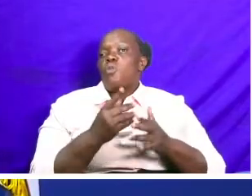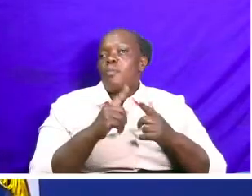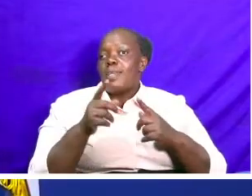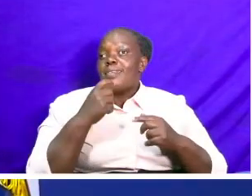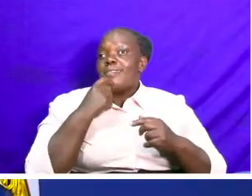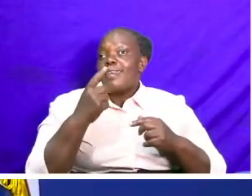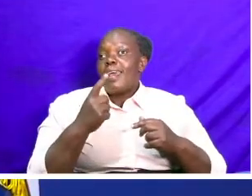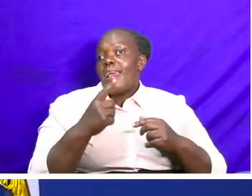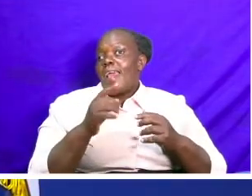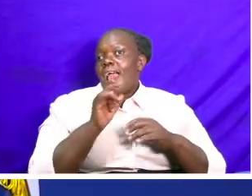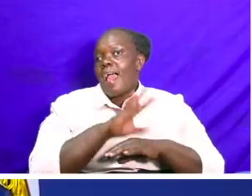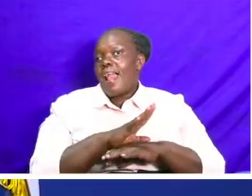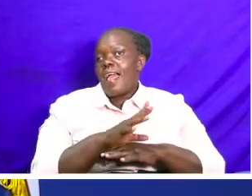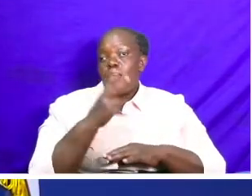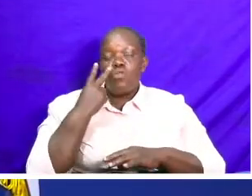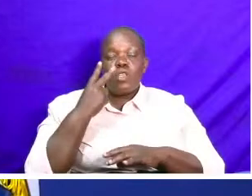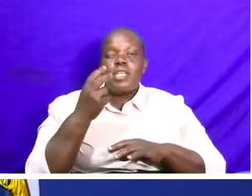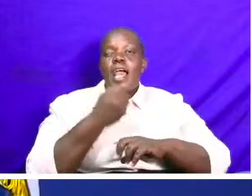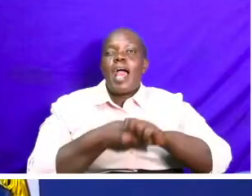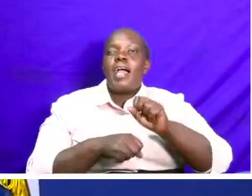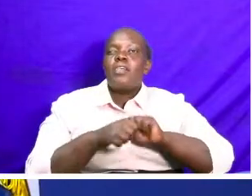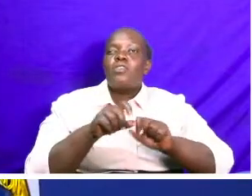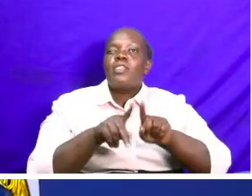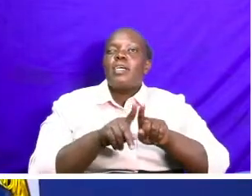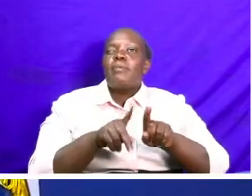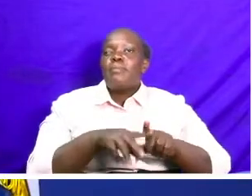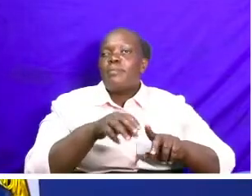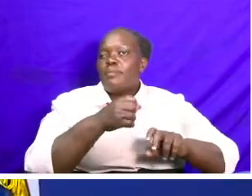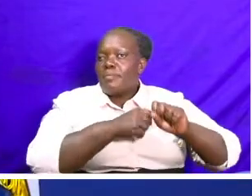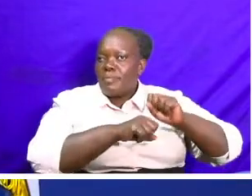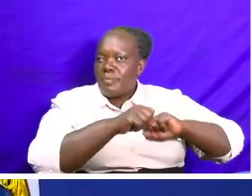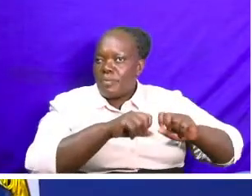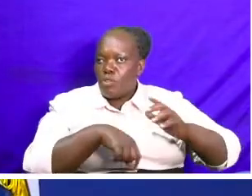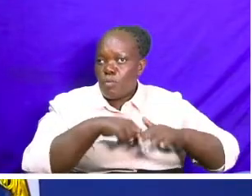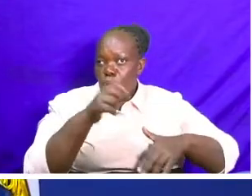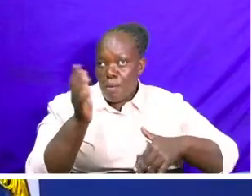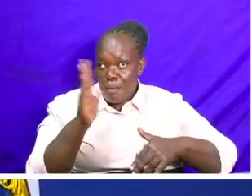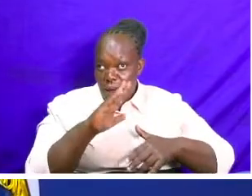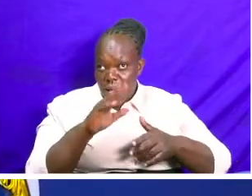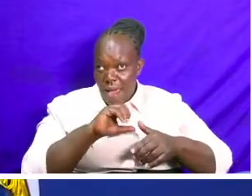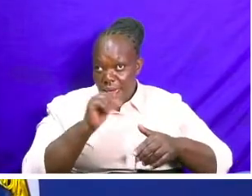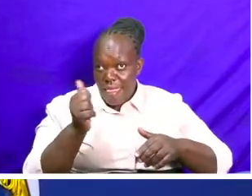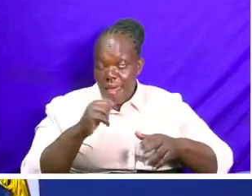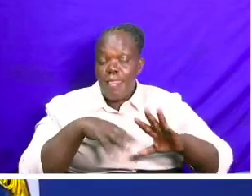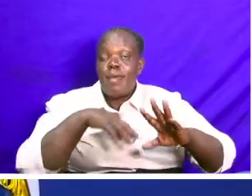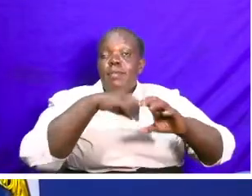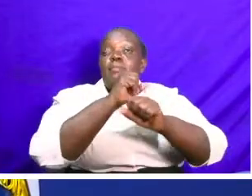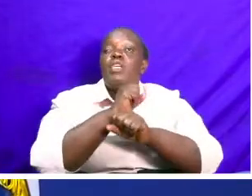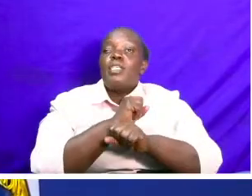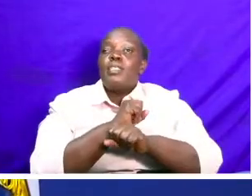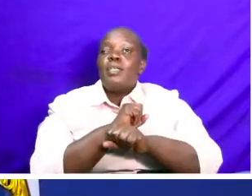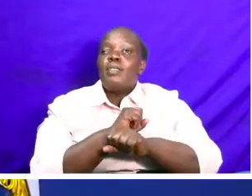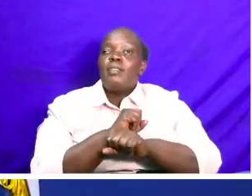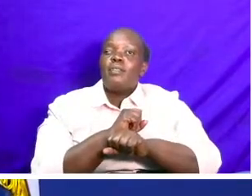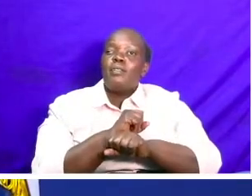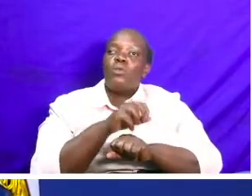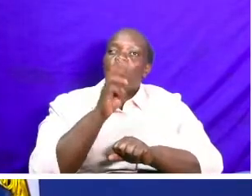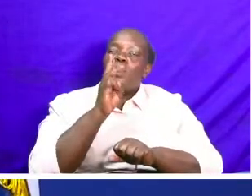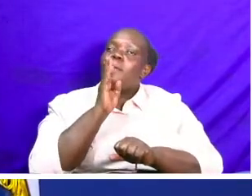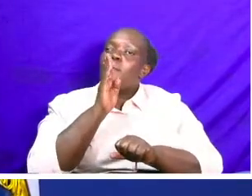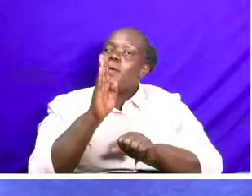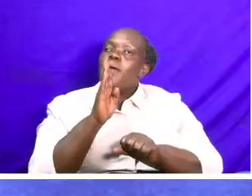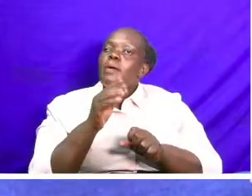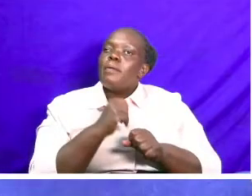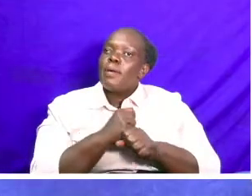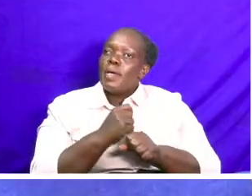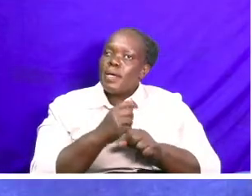earlier on, you will see action very soon being taken to compensate them by none other than the president. He will be making